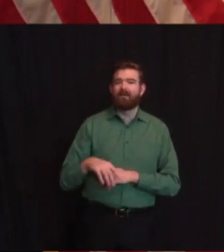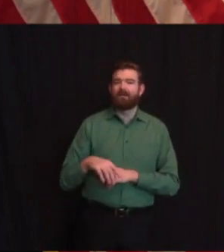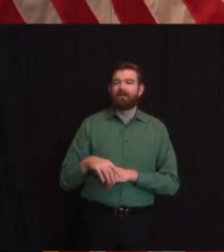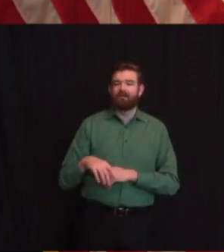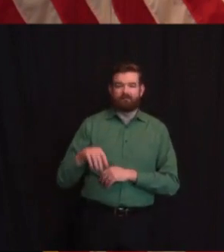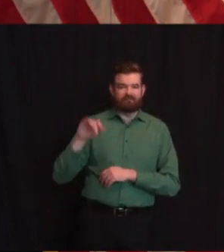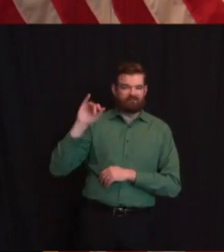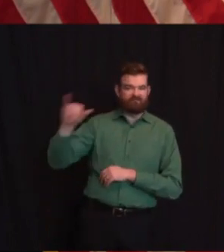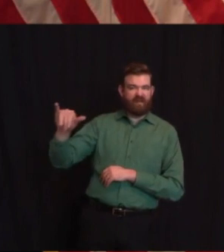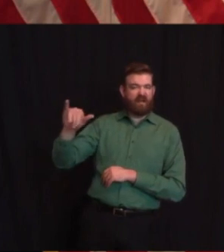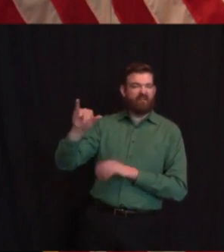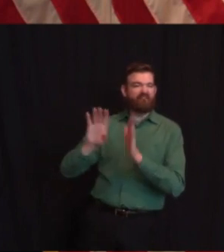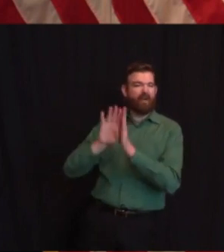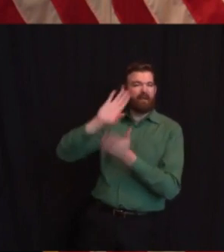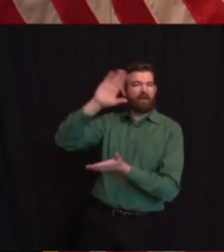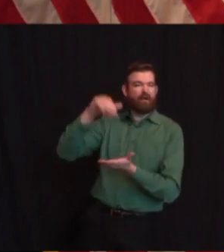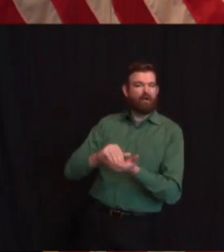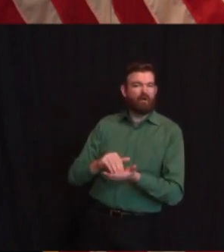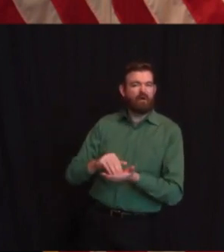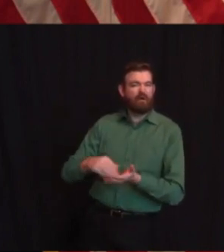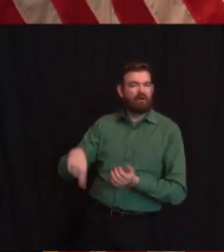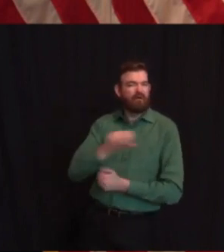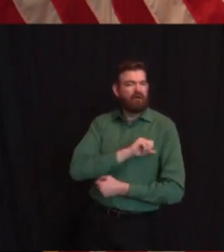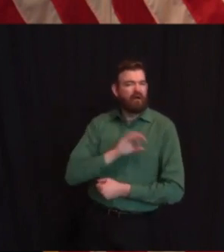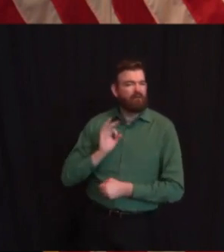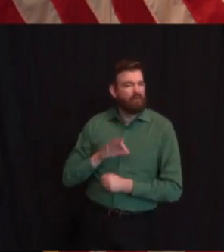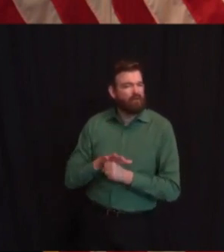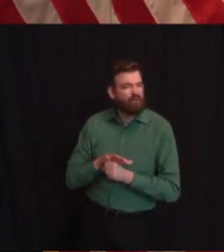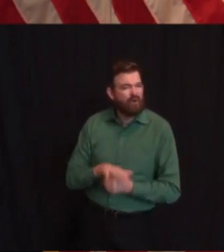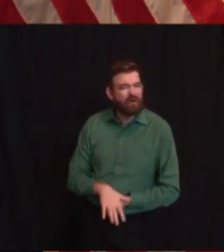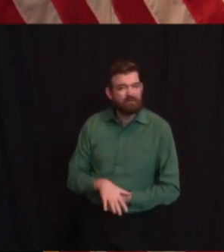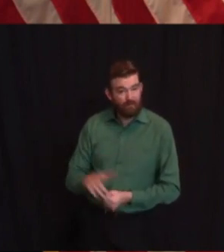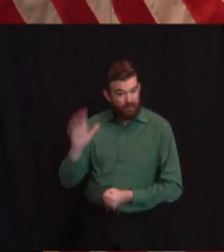they need help. Is help on the way to the New